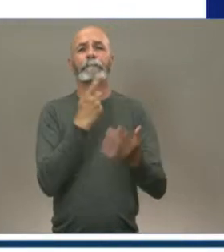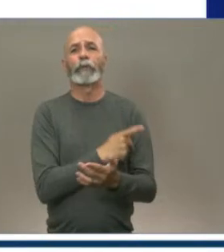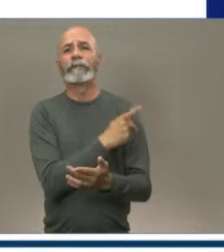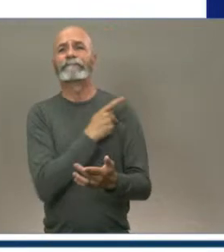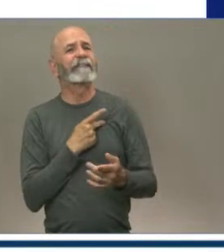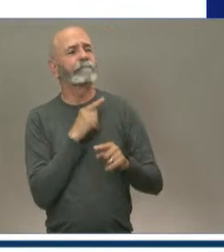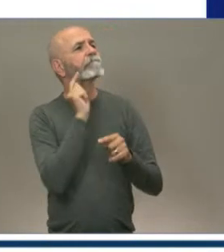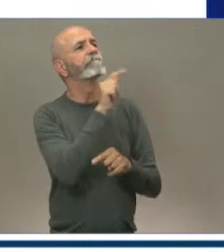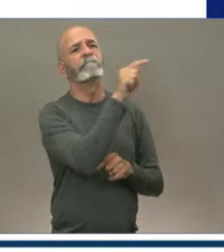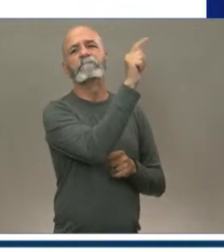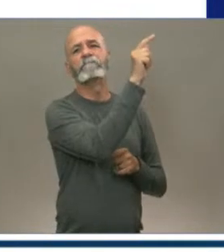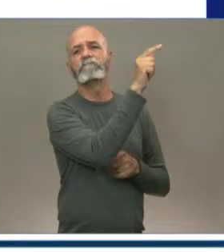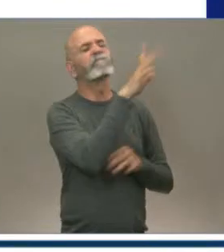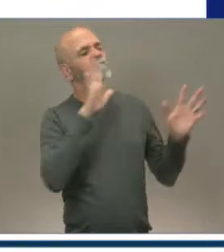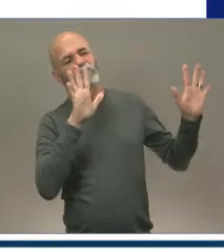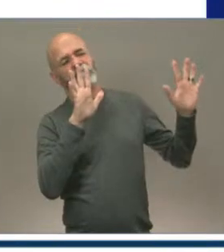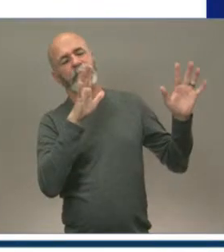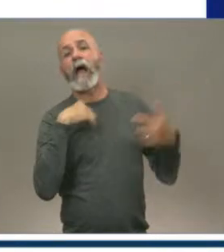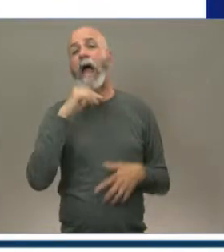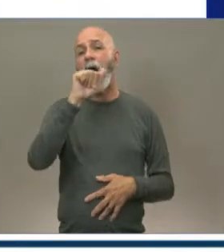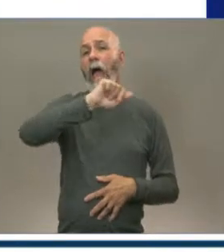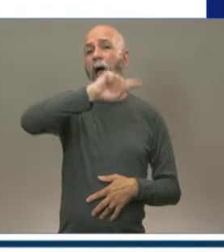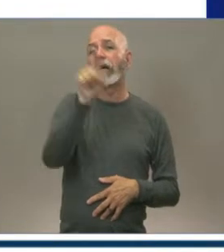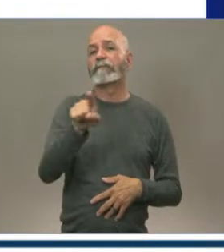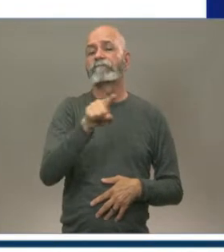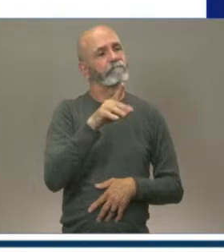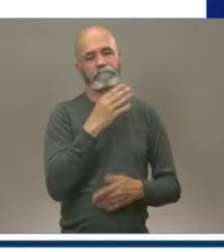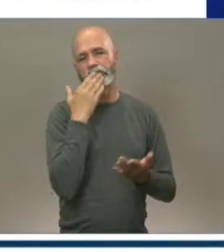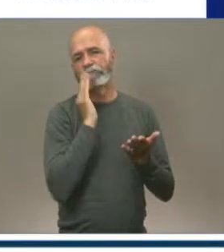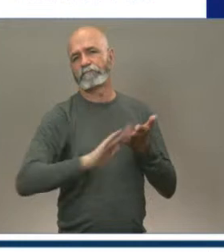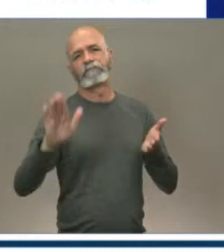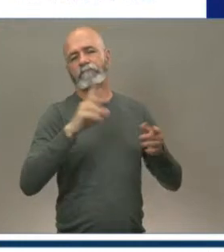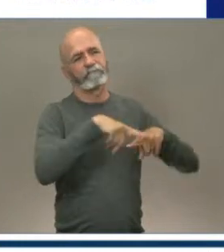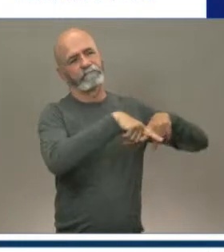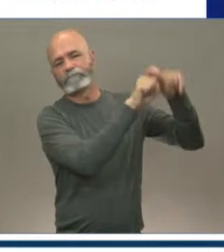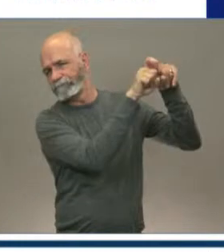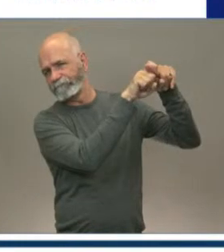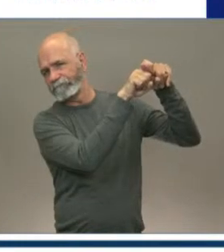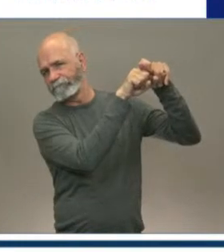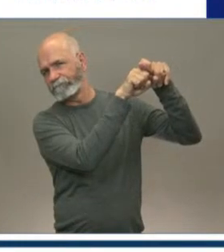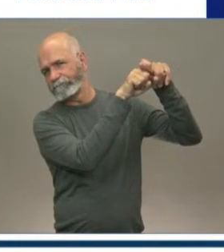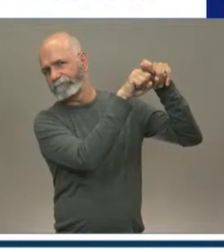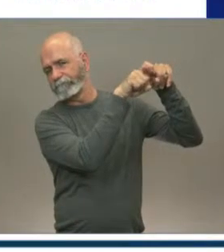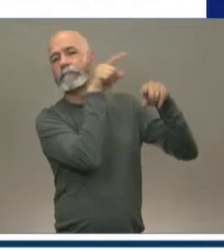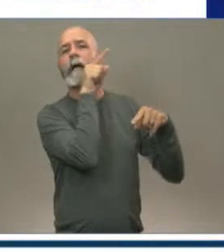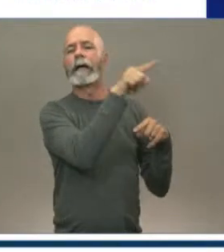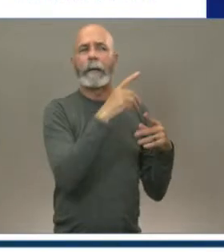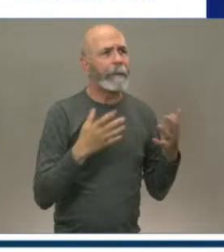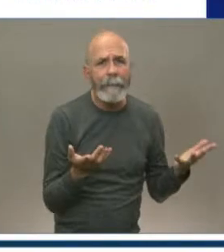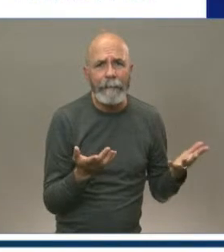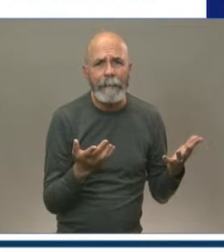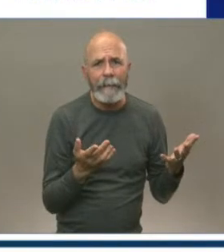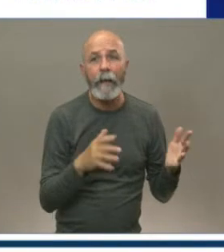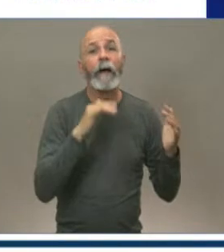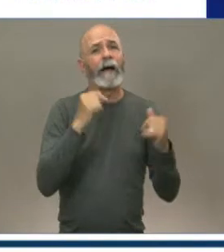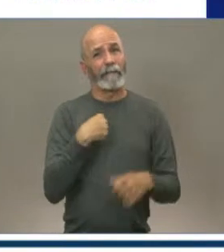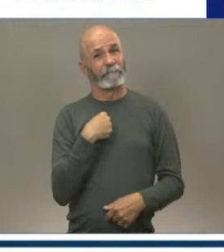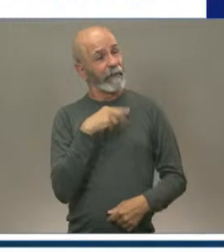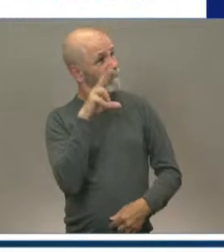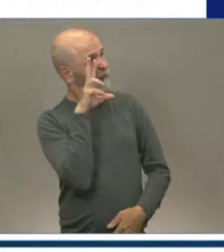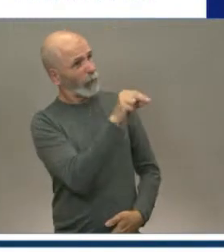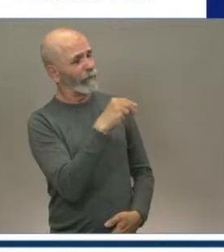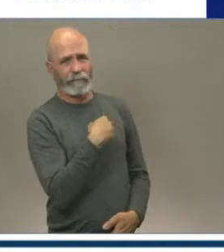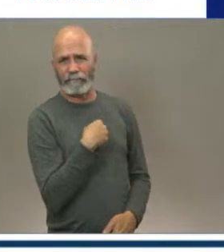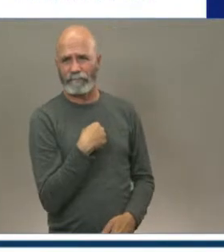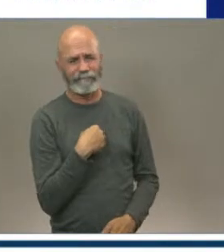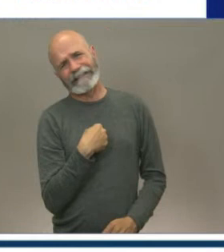pause on this vaccine. It's difficult for me to think of saying no to any vaccine, but my goal as your Premier is to get